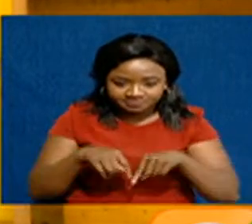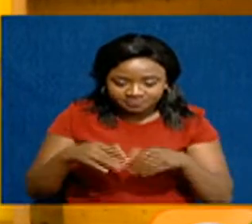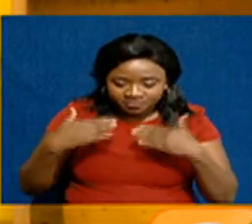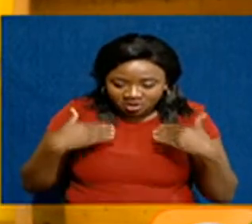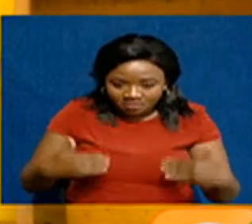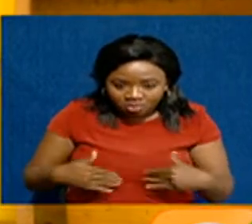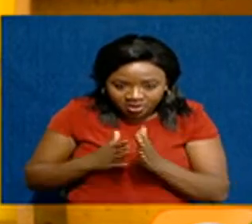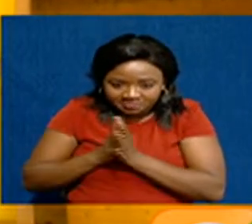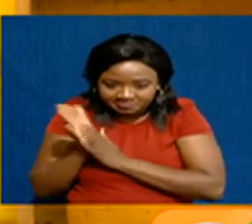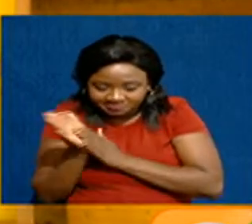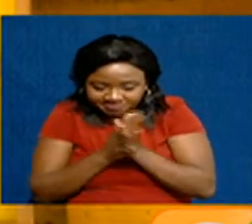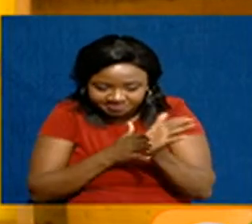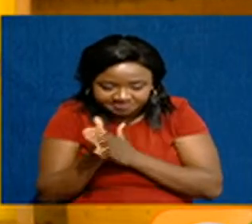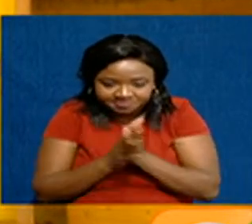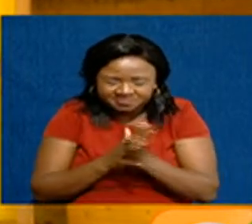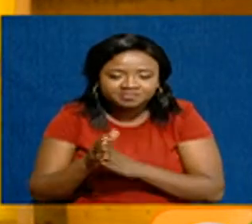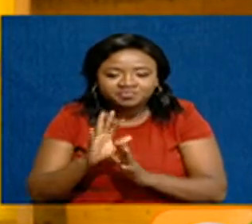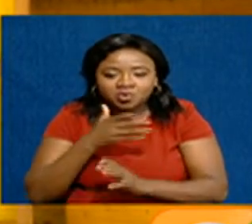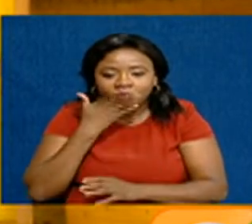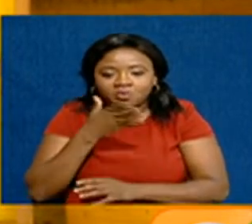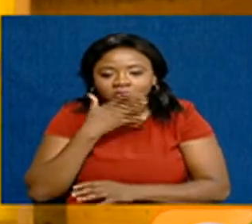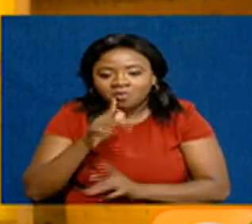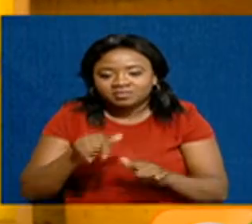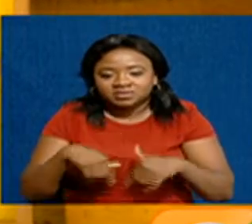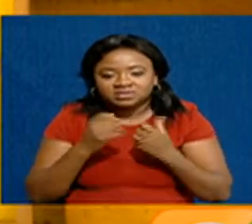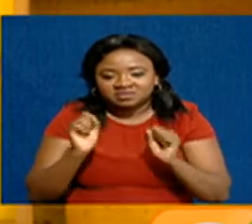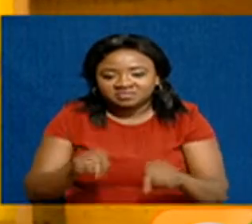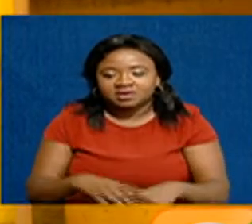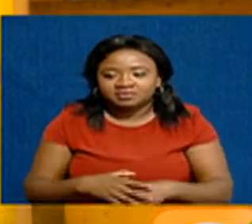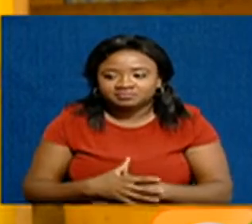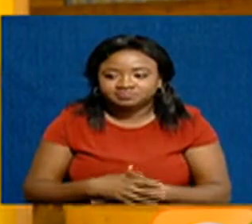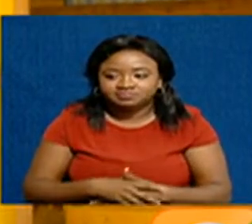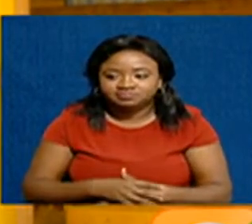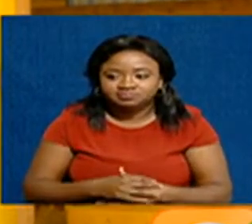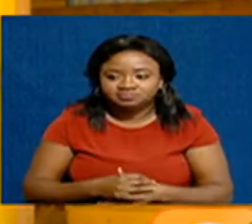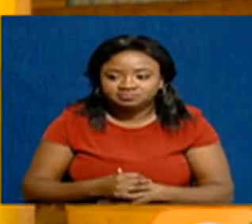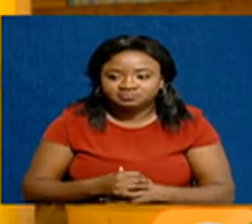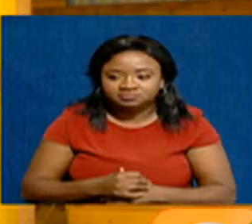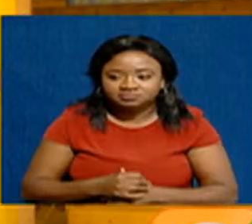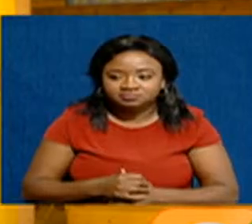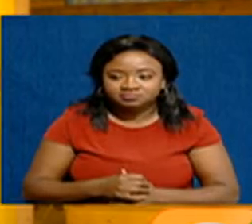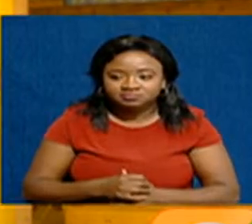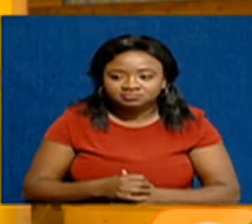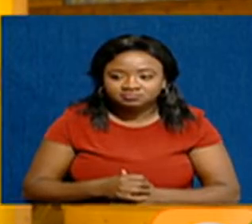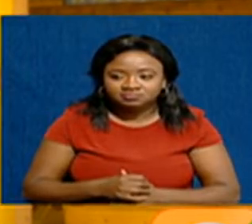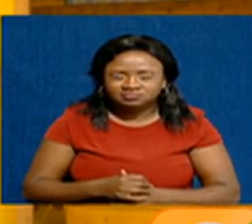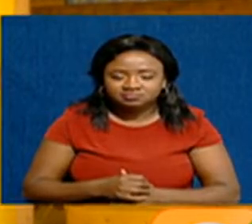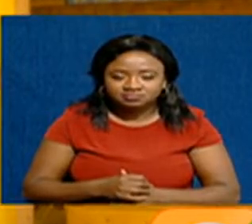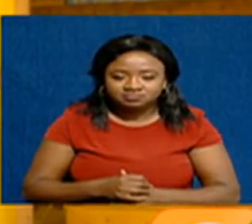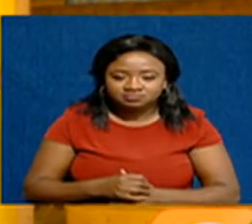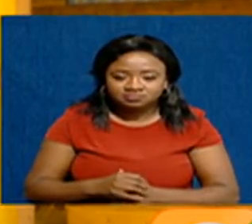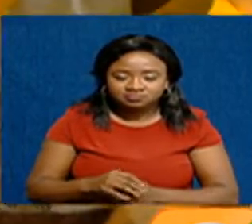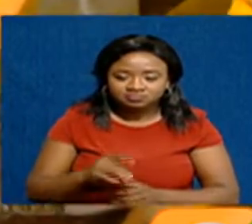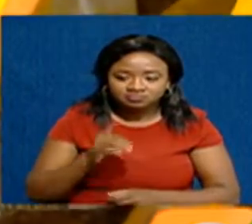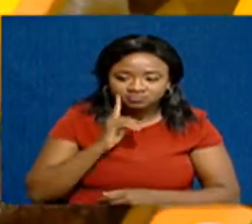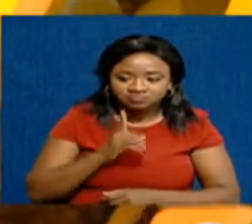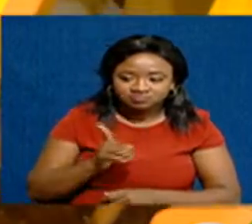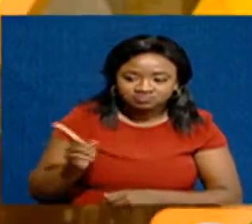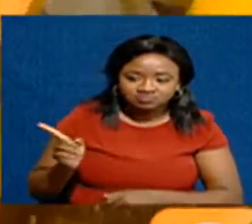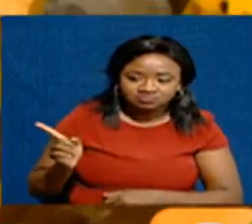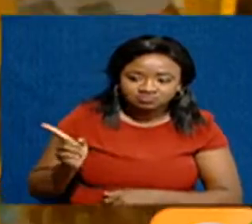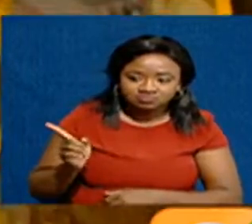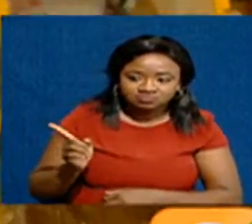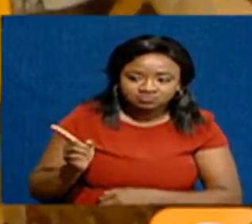It's a natural brooding system. So through body contact, they generate heat. These are poor conductor of